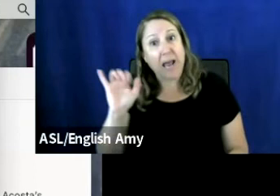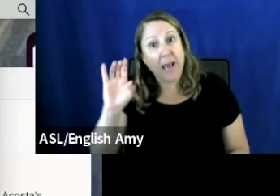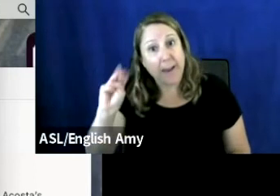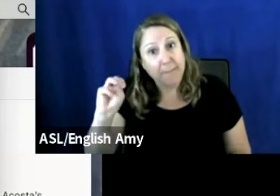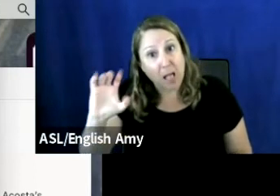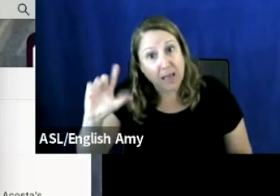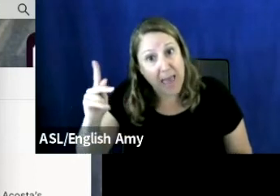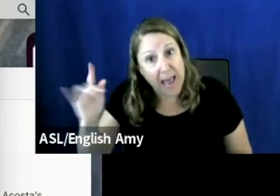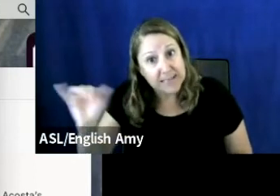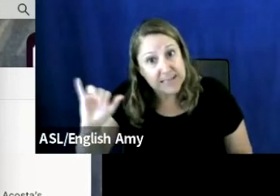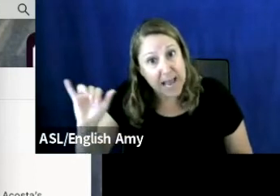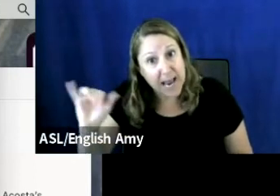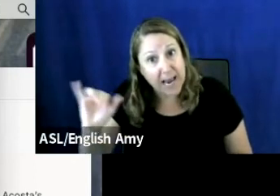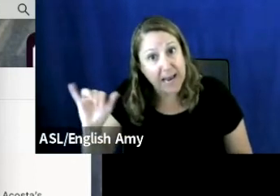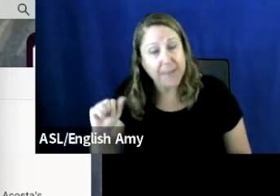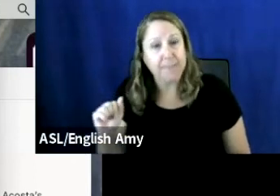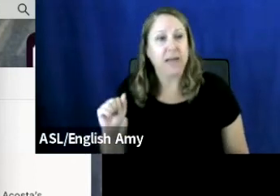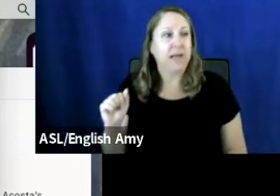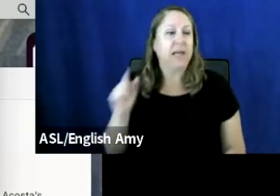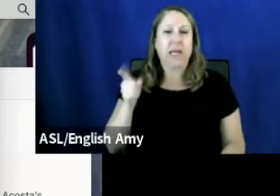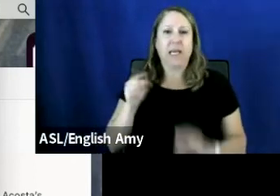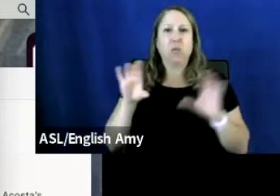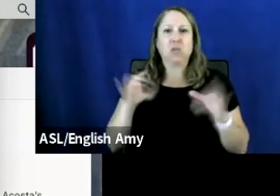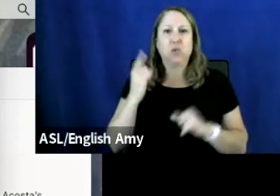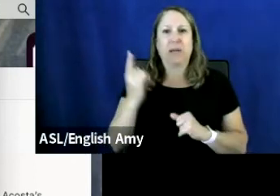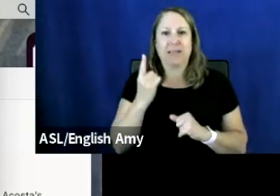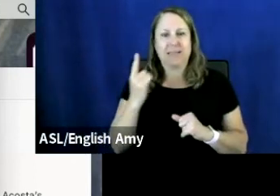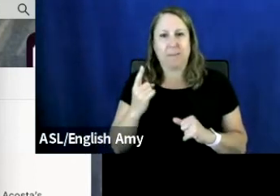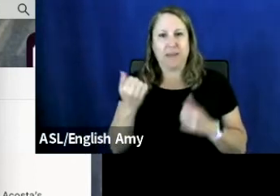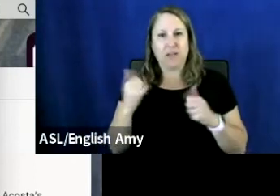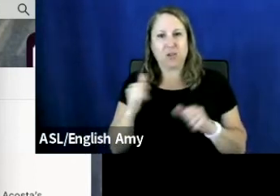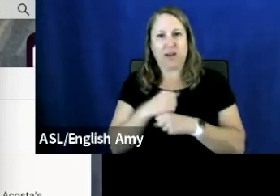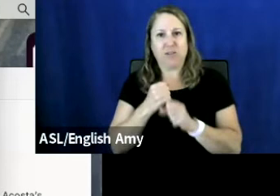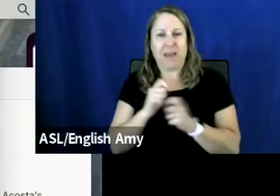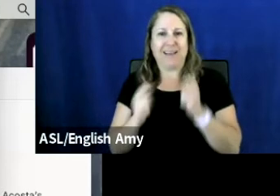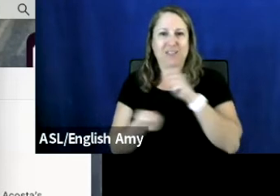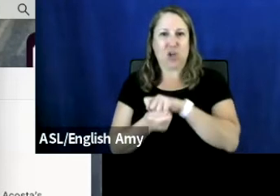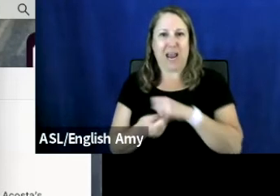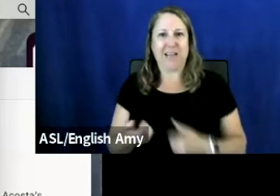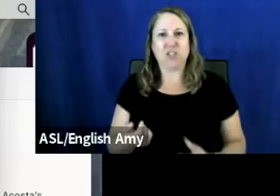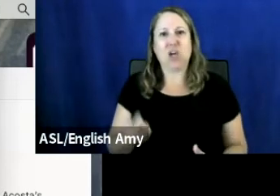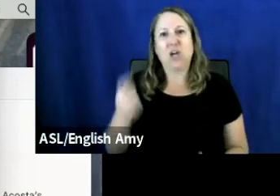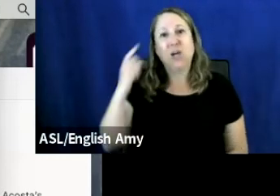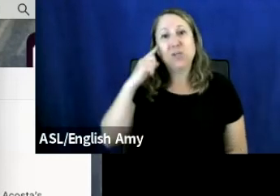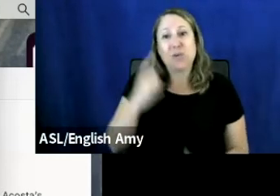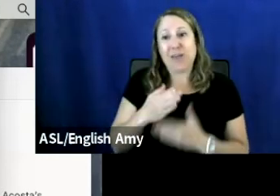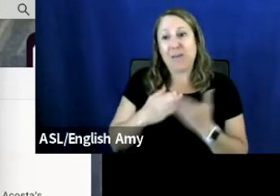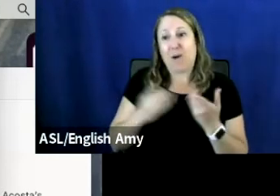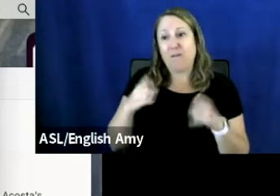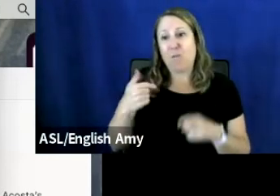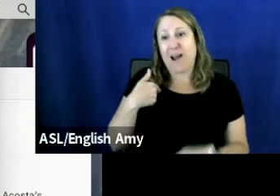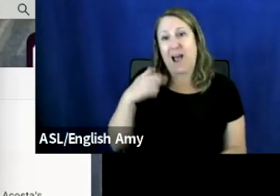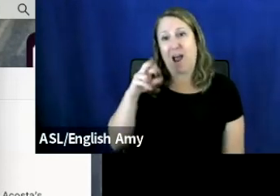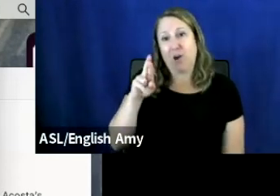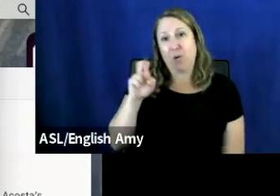you know, who's doing something like creative change? So I think like part of when I reframed it, I think